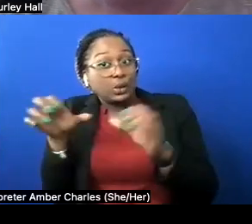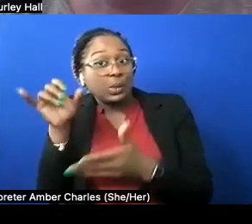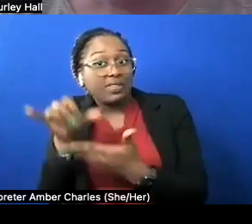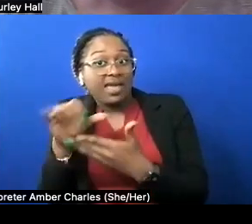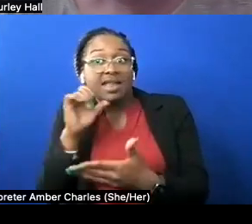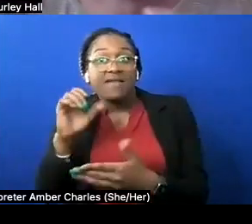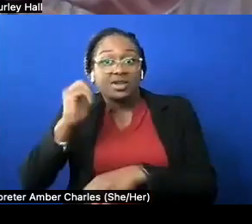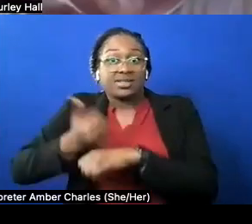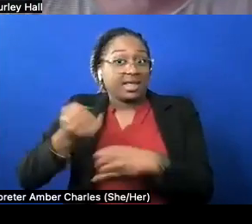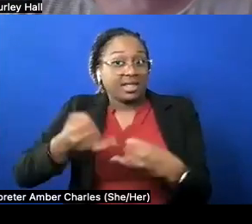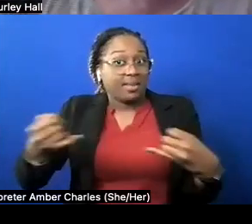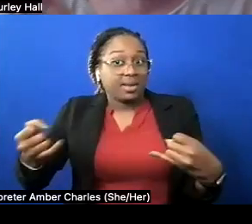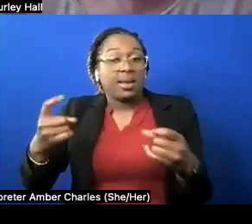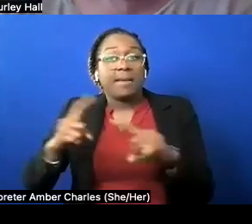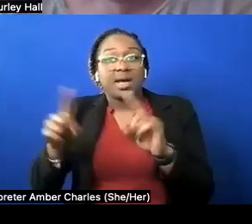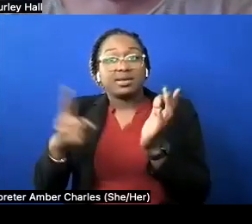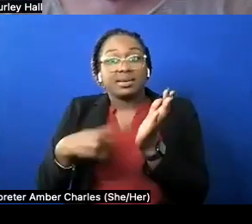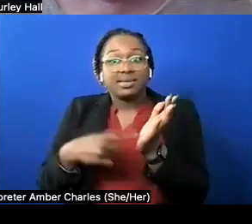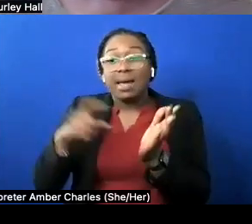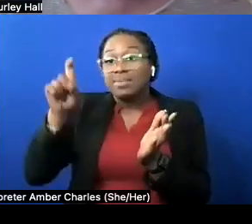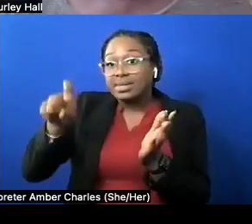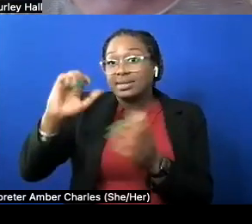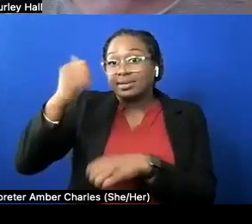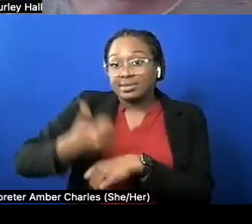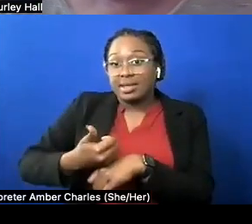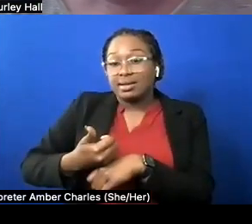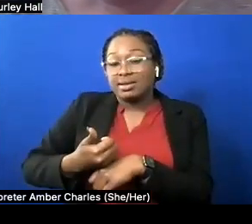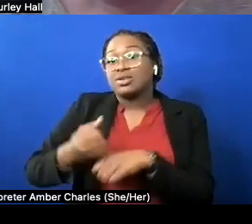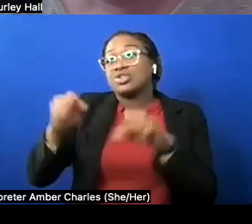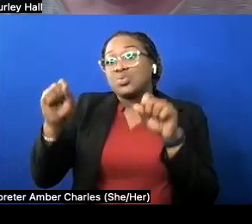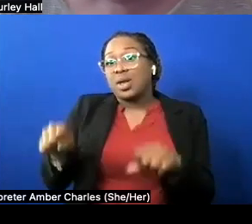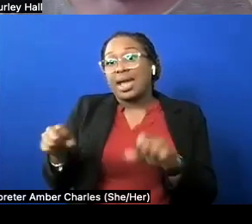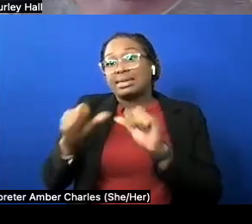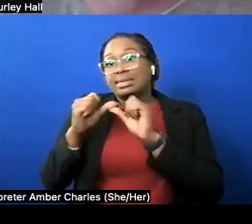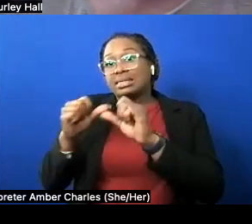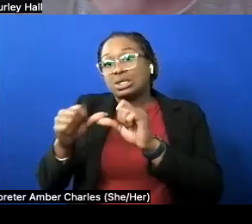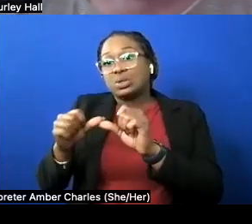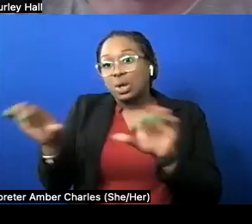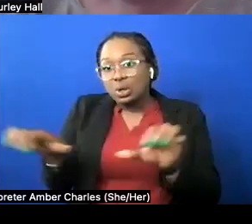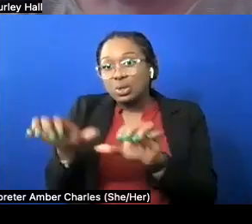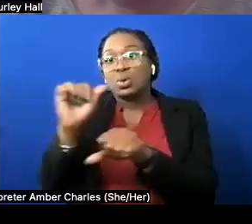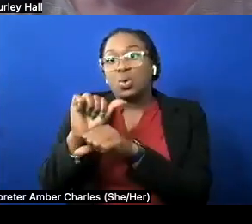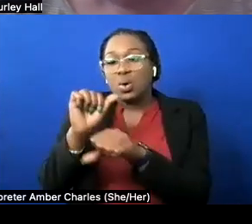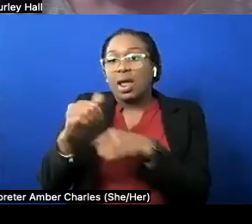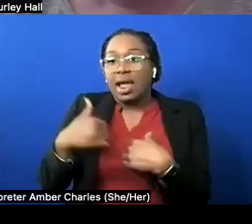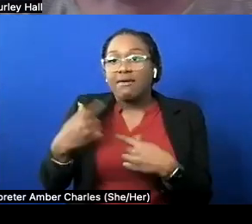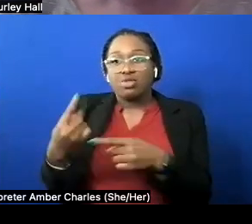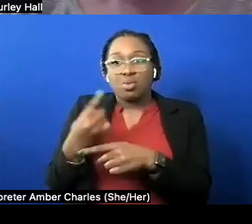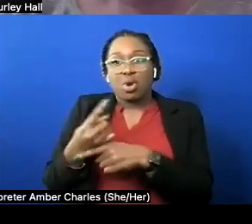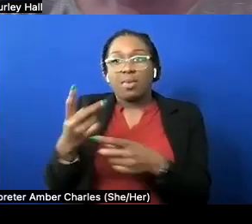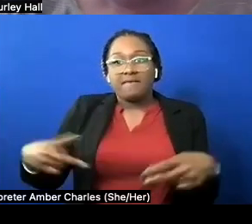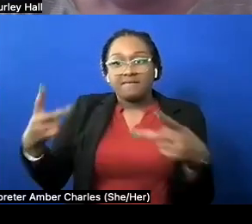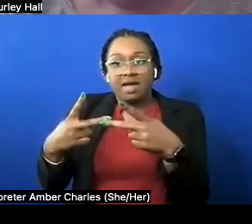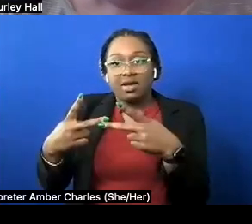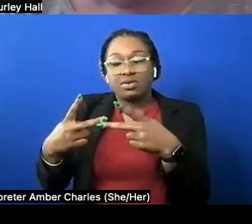setting the boundaries, but sometimes the boundaries need to be set to enable us to continue to show up and do the work by having the appropriate value placed on